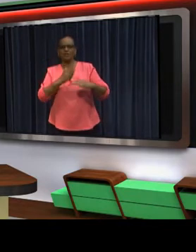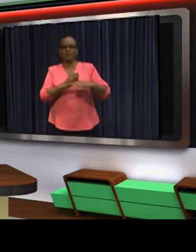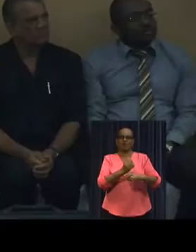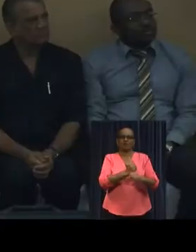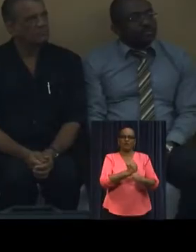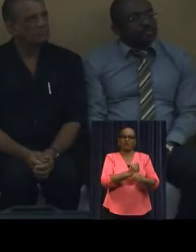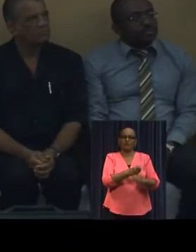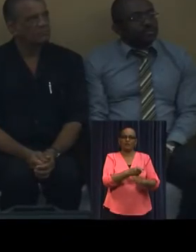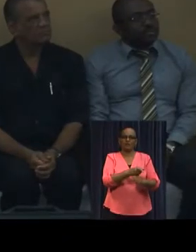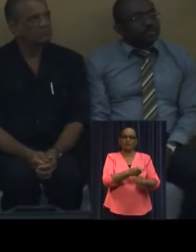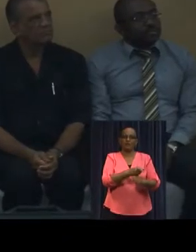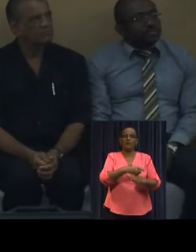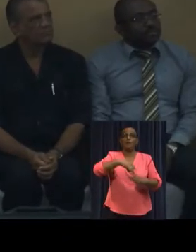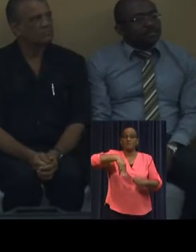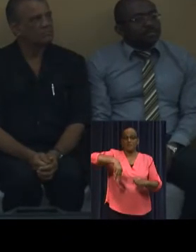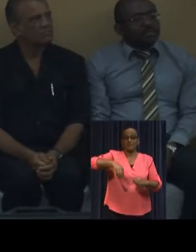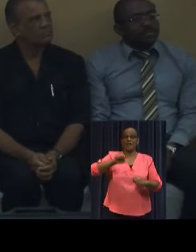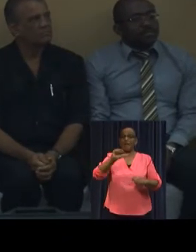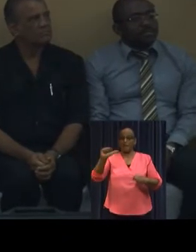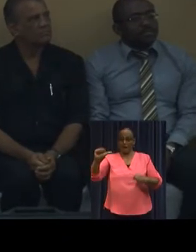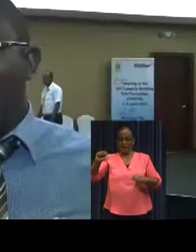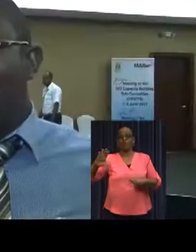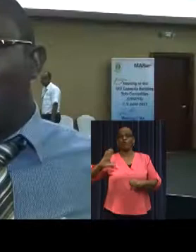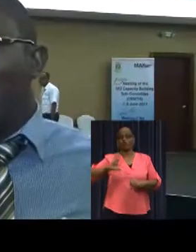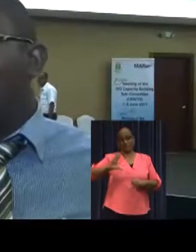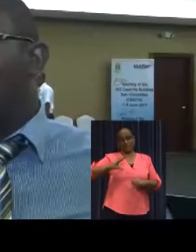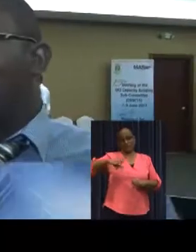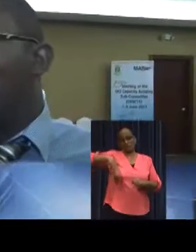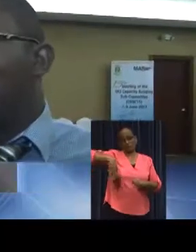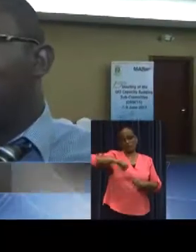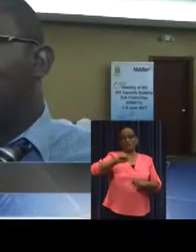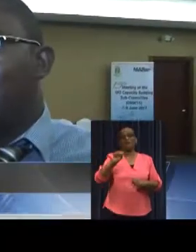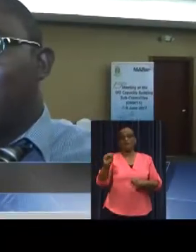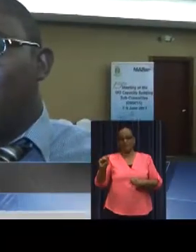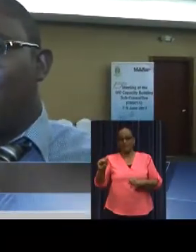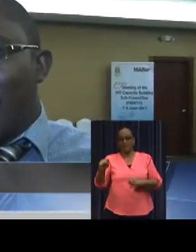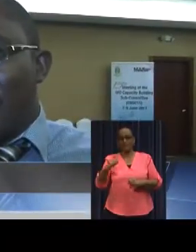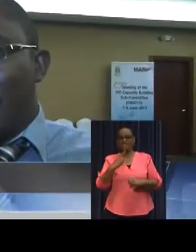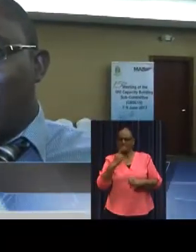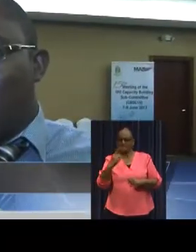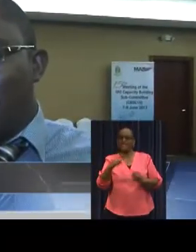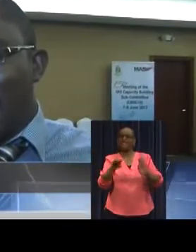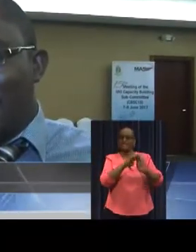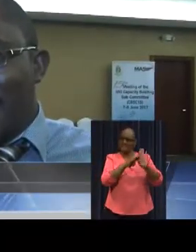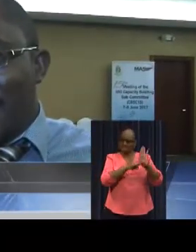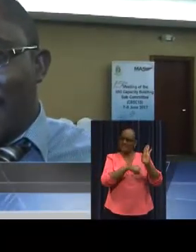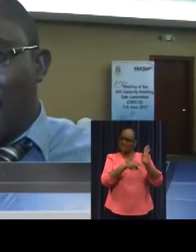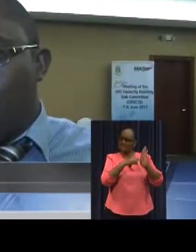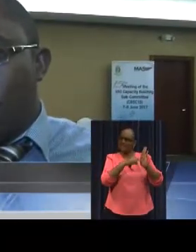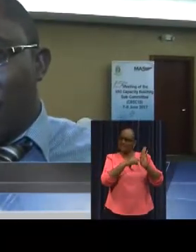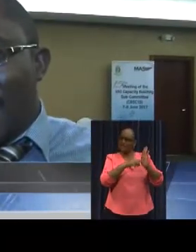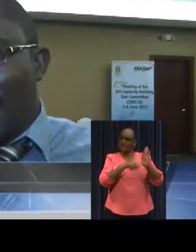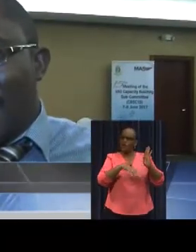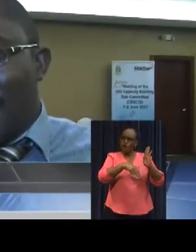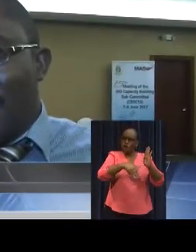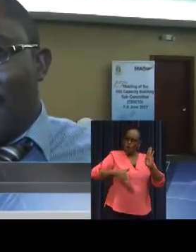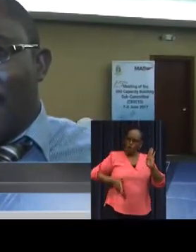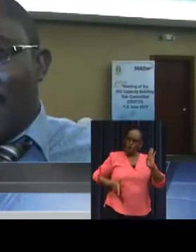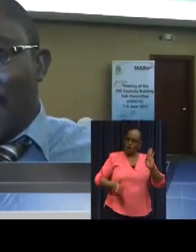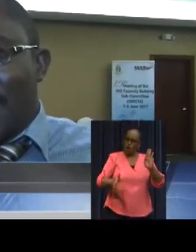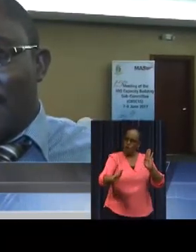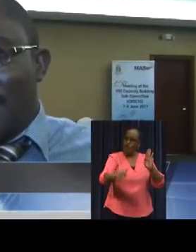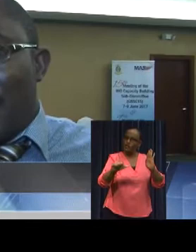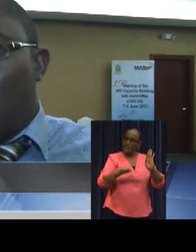9th. Michel Amafo, director of the Maas, says the standardization will help